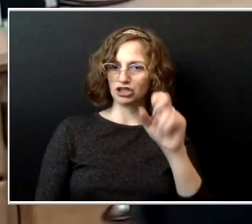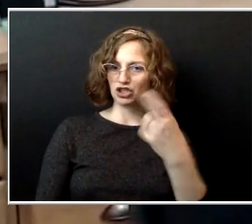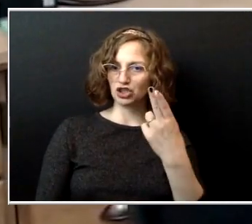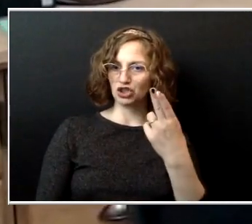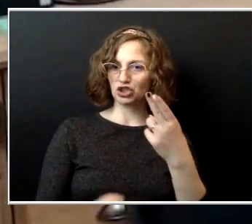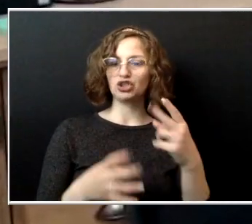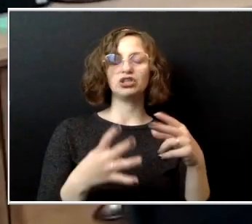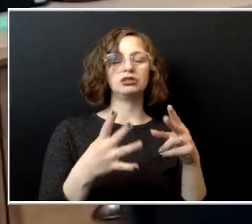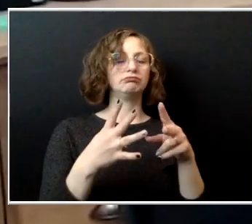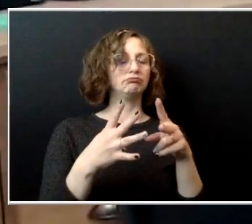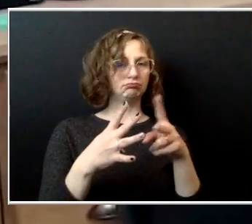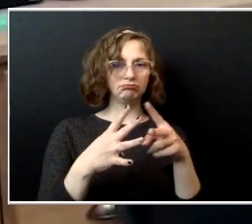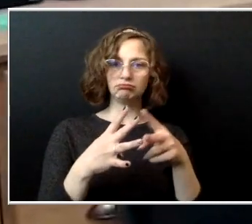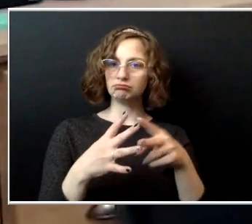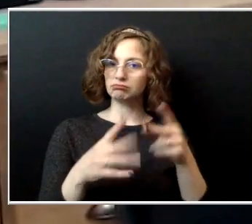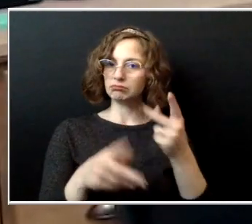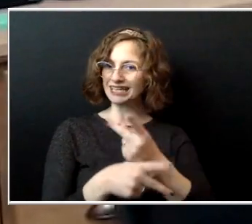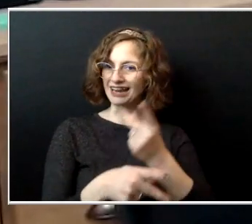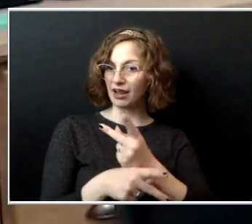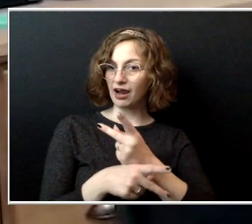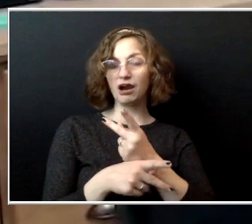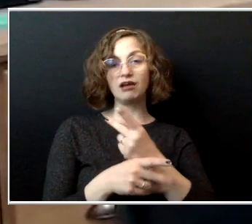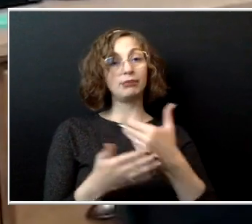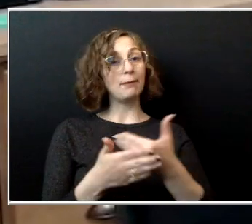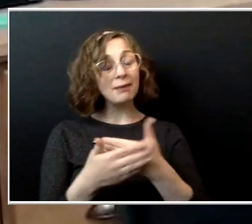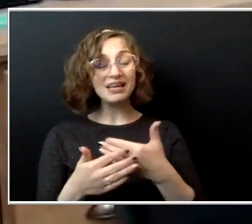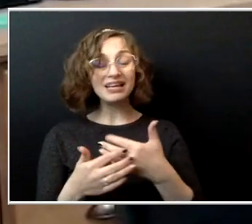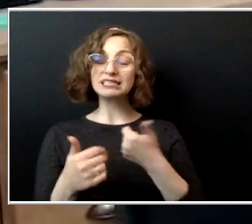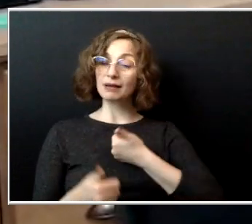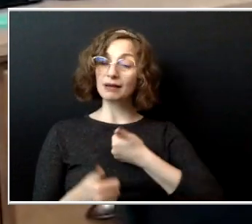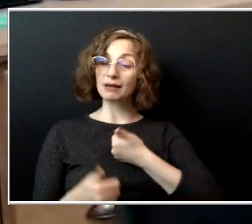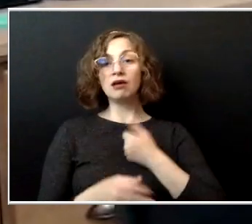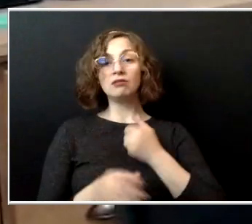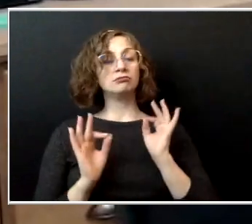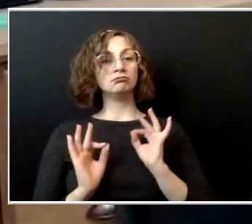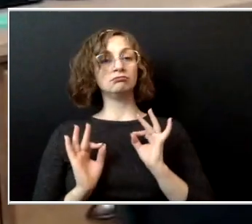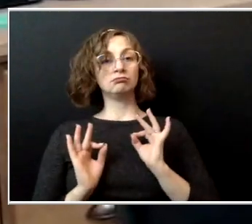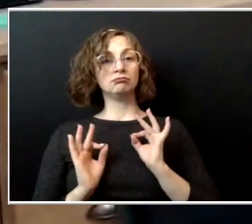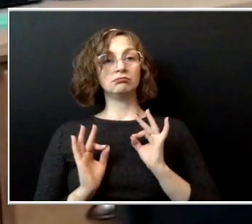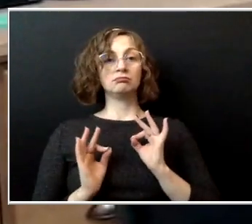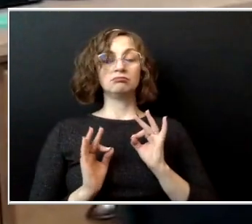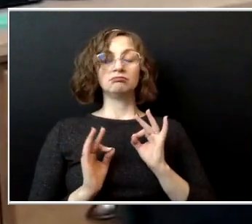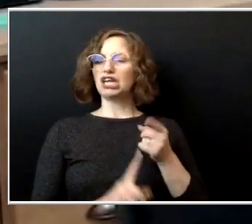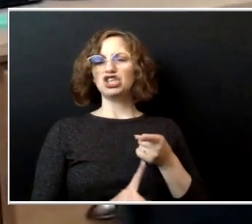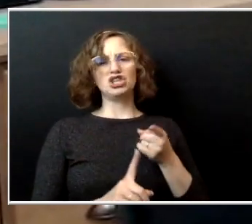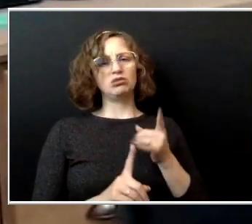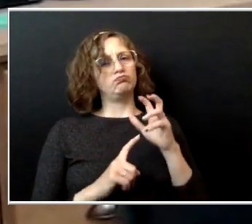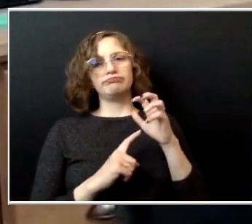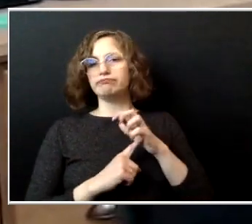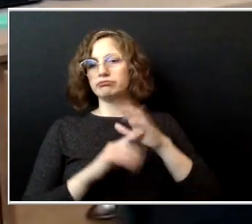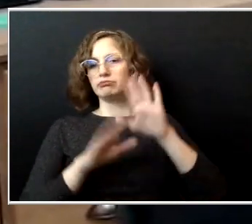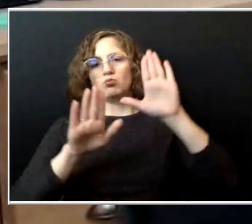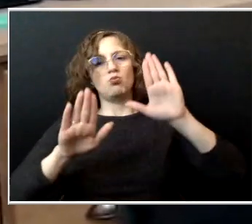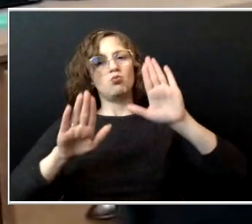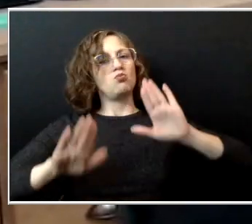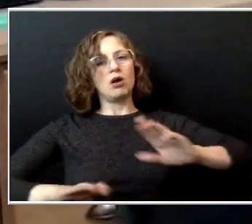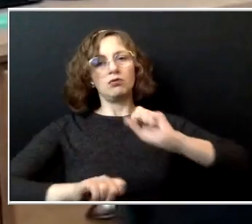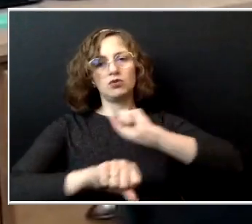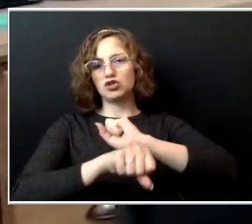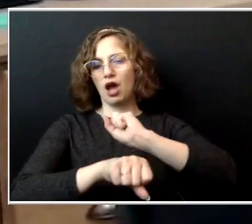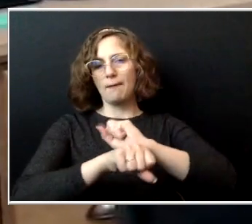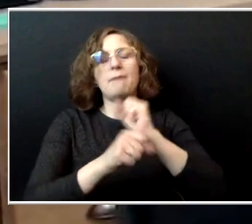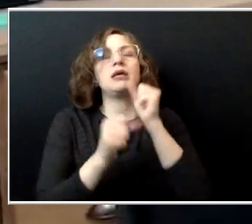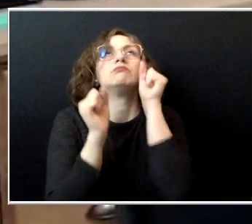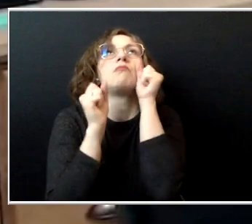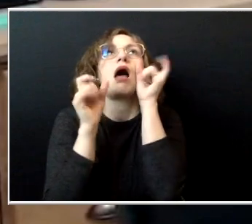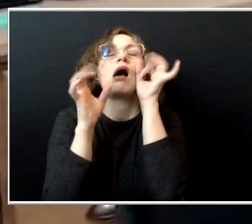those babies and my care during that time. And she did a phenomenal job, and I was able to, it was amazing. I went